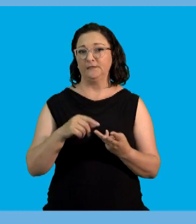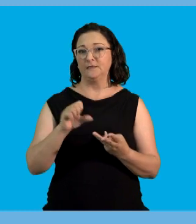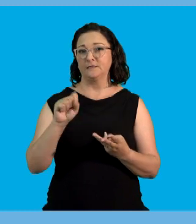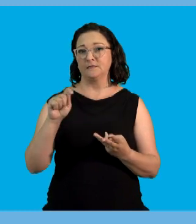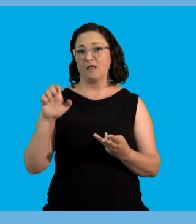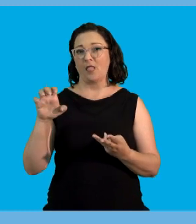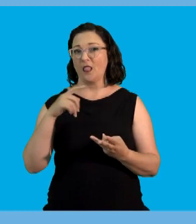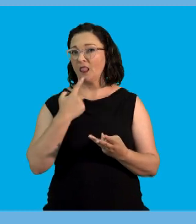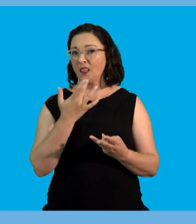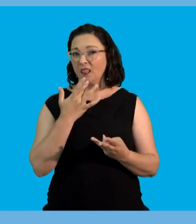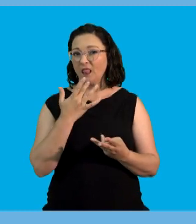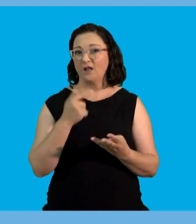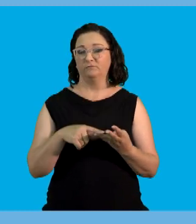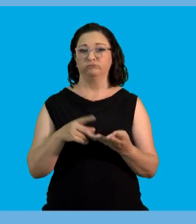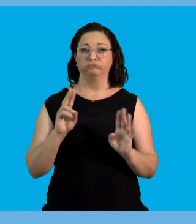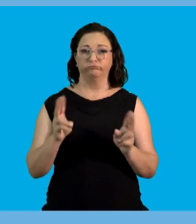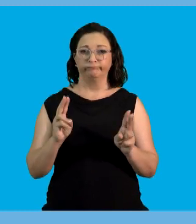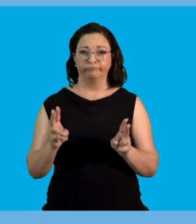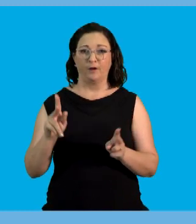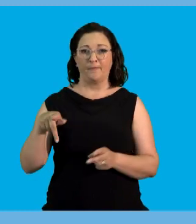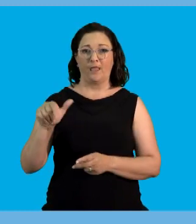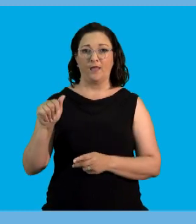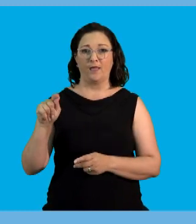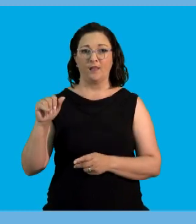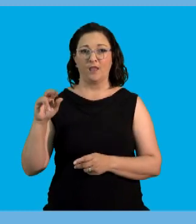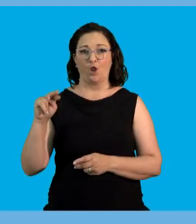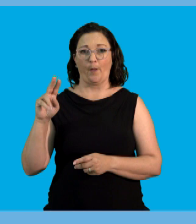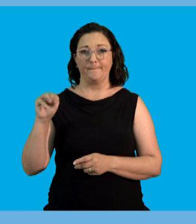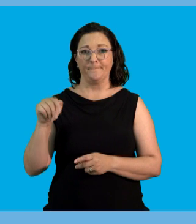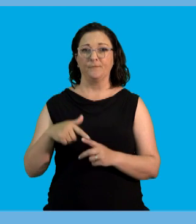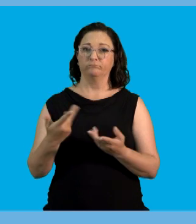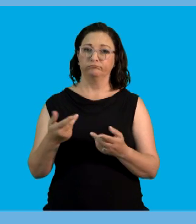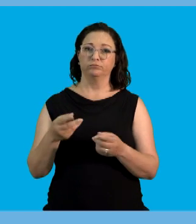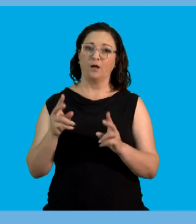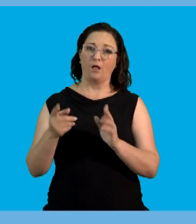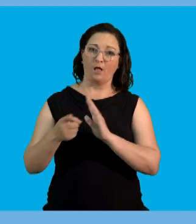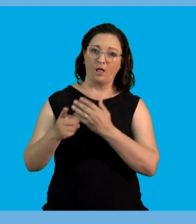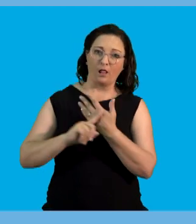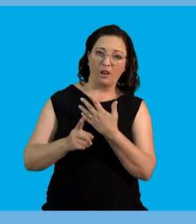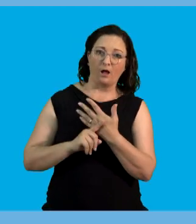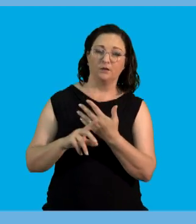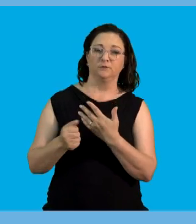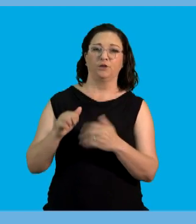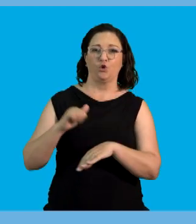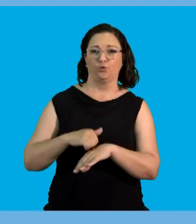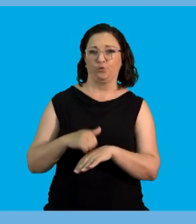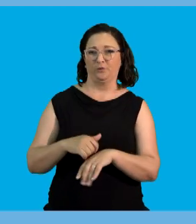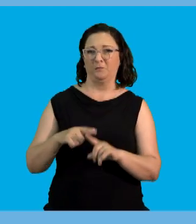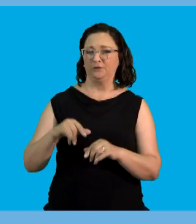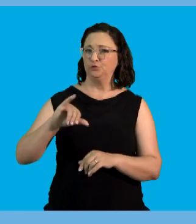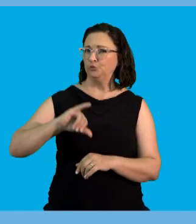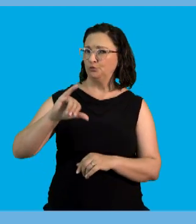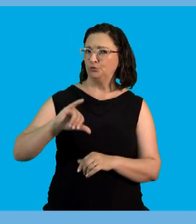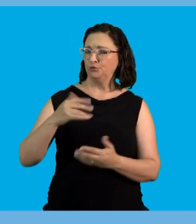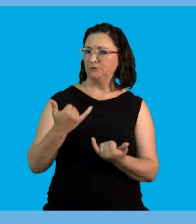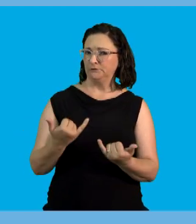steel, platinum alloy, ordinary glass, and concrete. So our concrete expands up to 11 meters, right? So